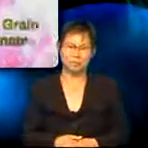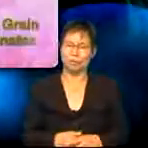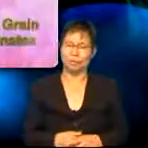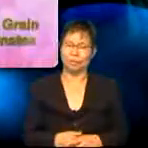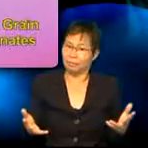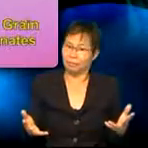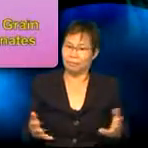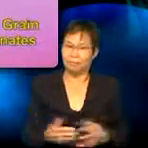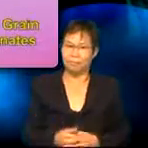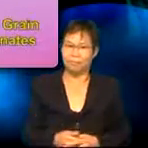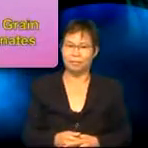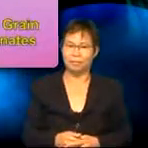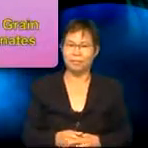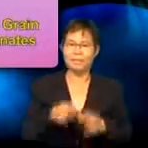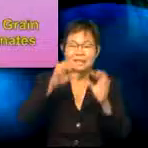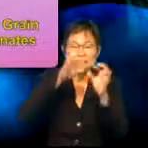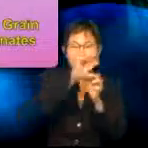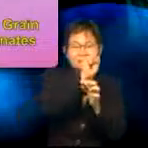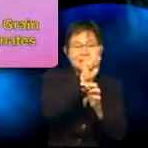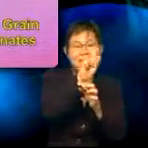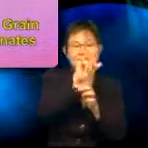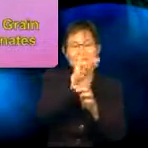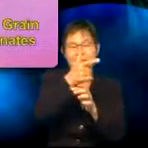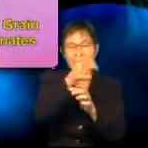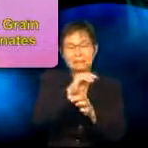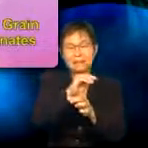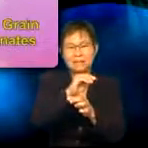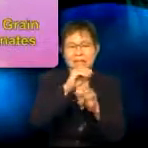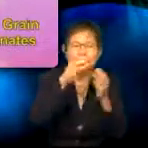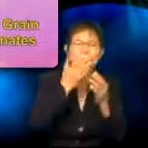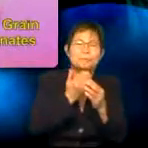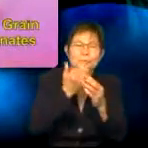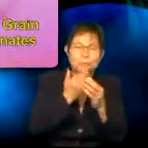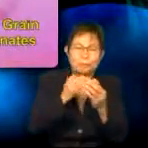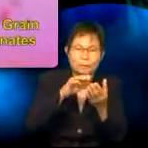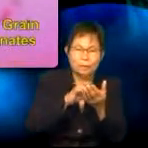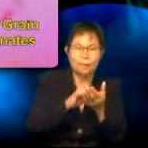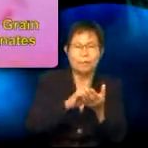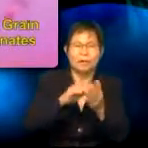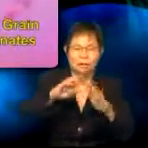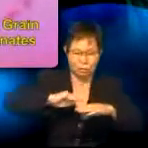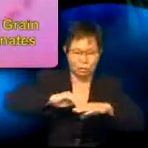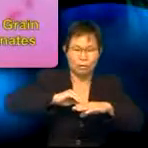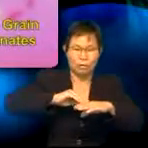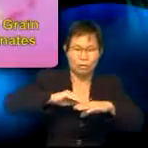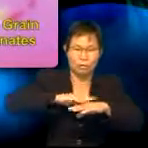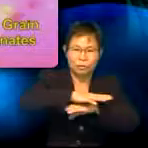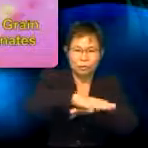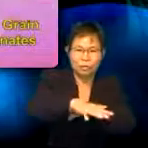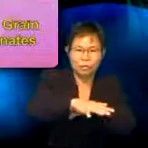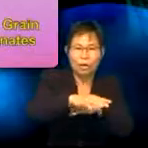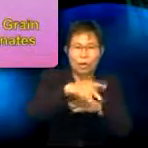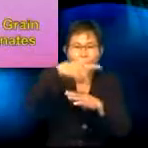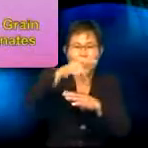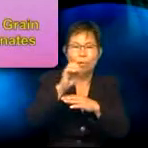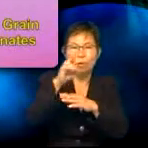Well, the stigma makes a sugary liquid that causes the pollen grain to grow or germinate.